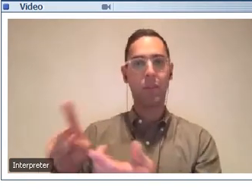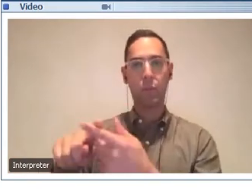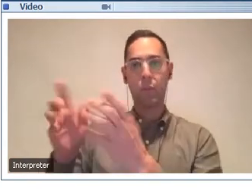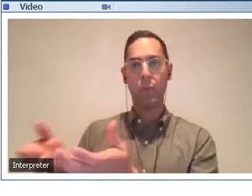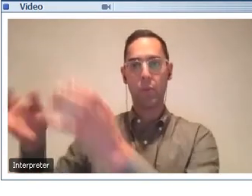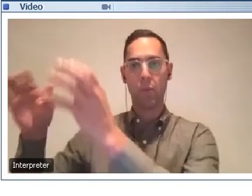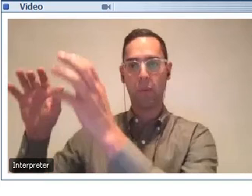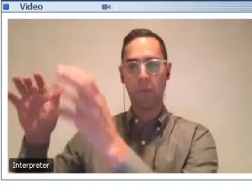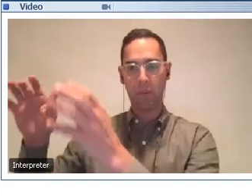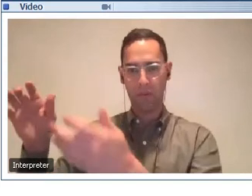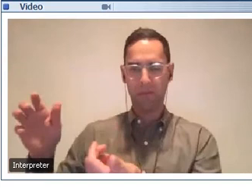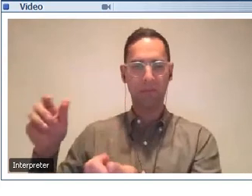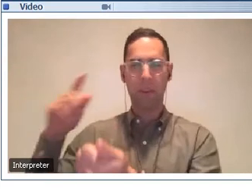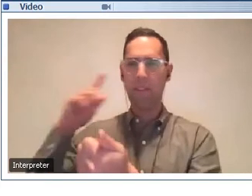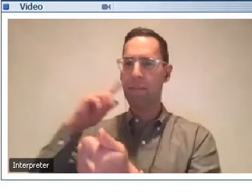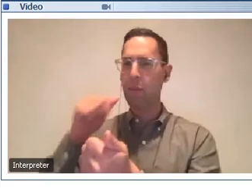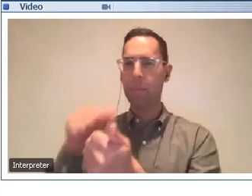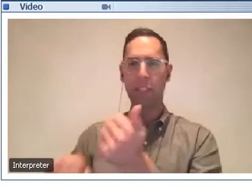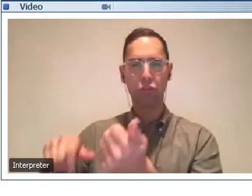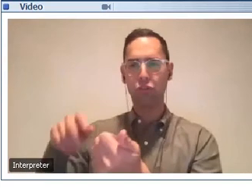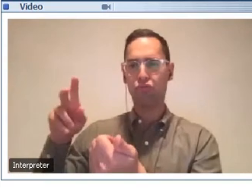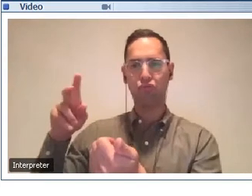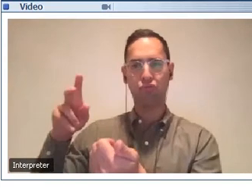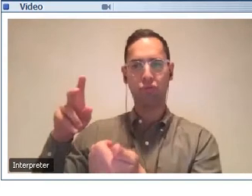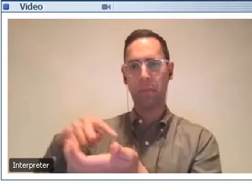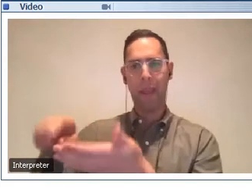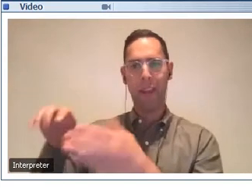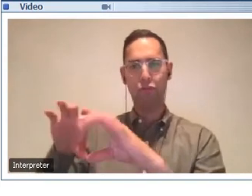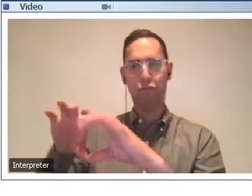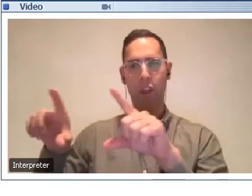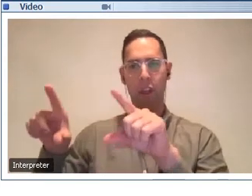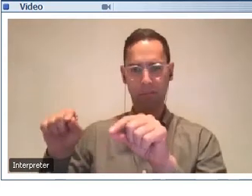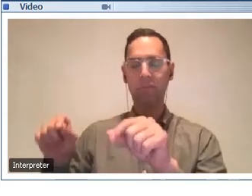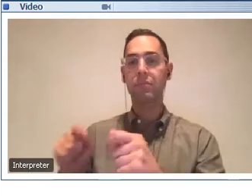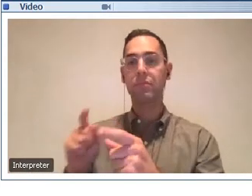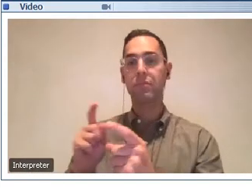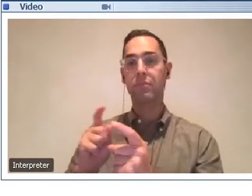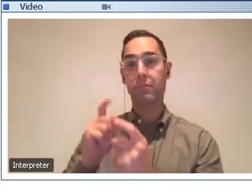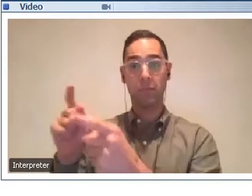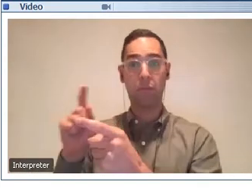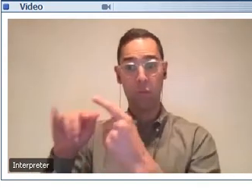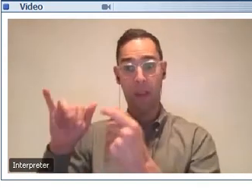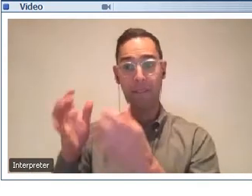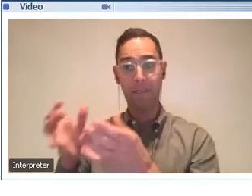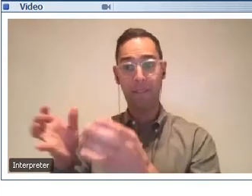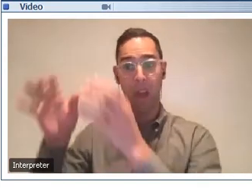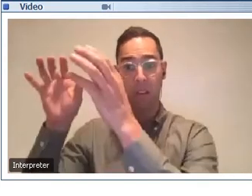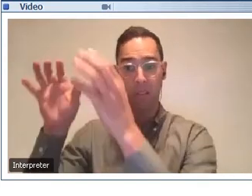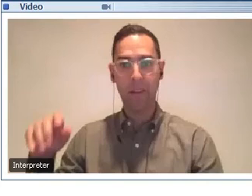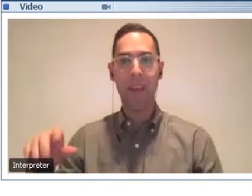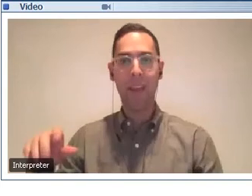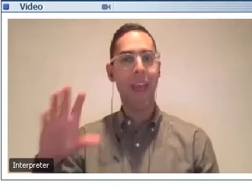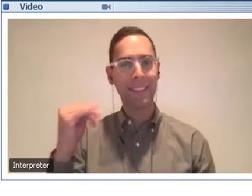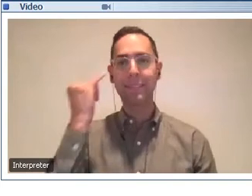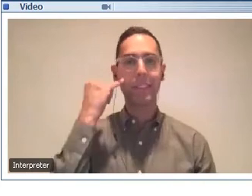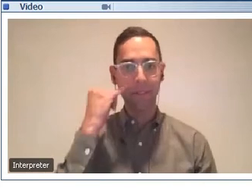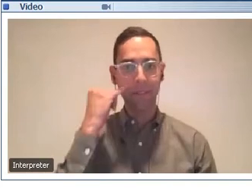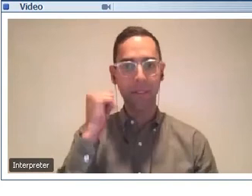each paycheck. Those contributions would go into a dedicated fund, and then if a worker experienced a